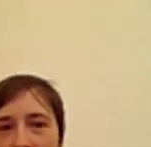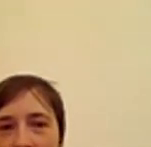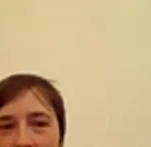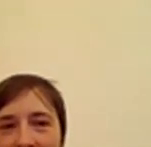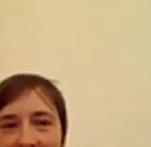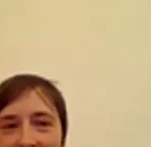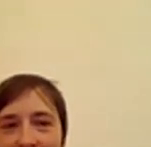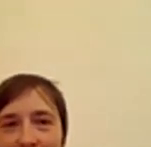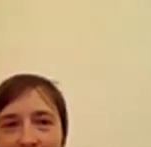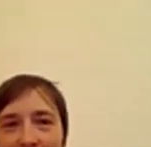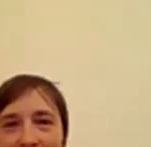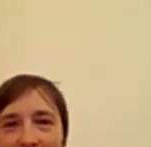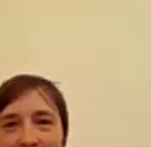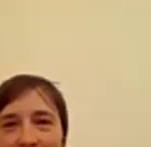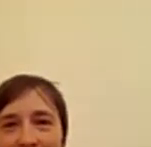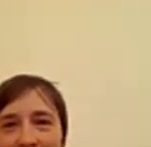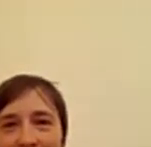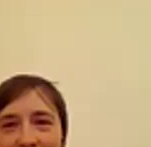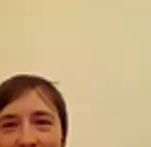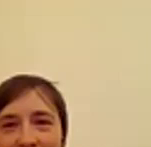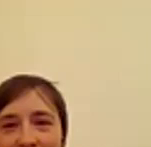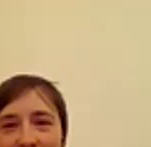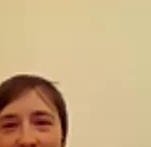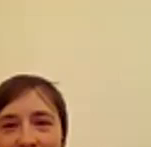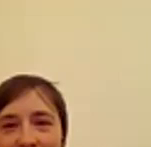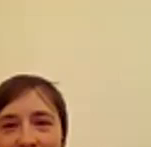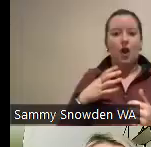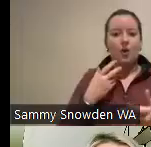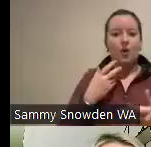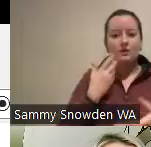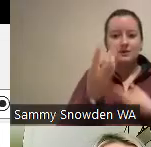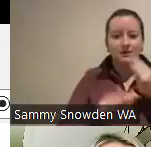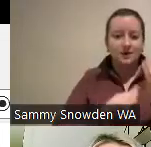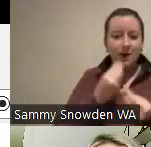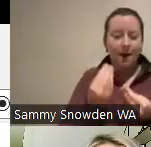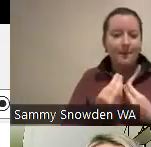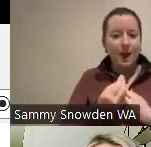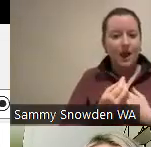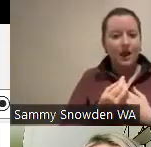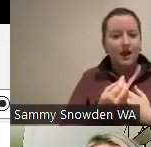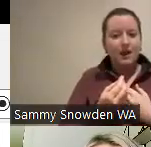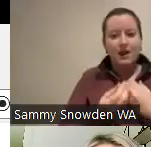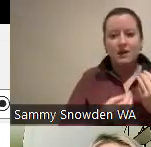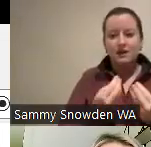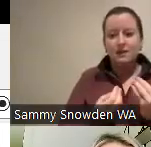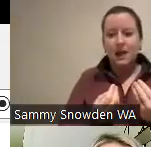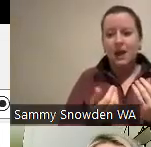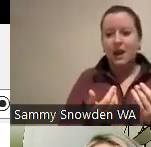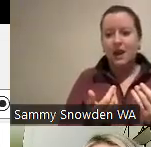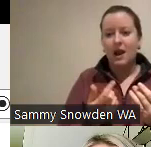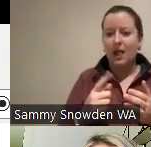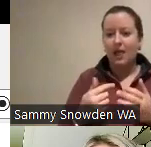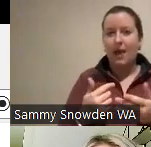benefits of the doTERRA protein powder, and it's available from the 1st of January, I believe.